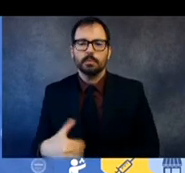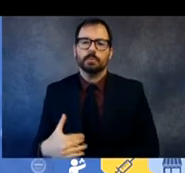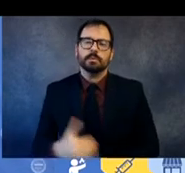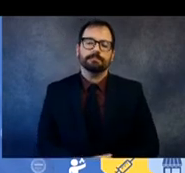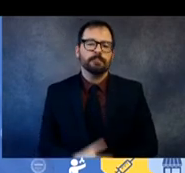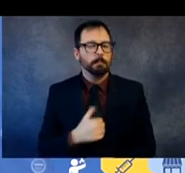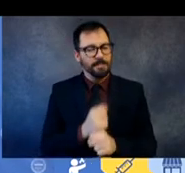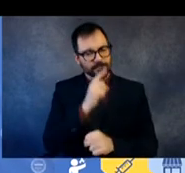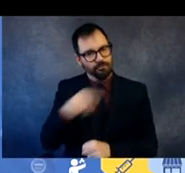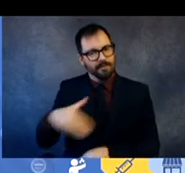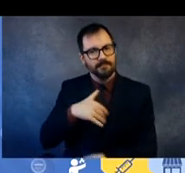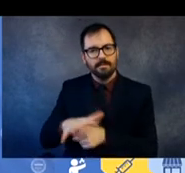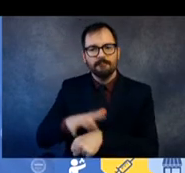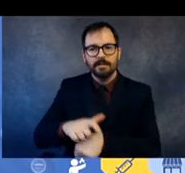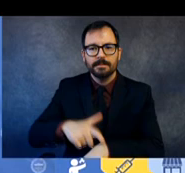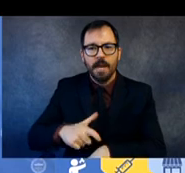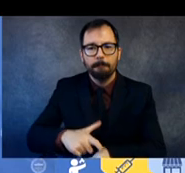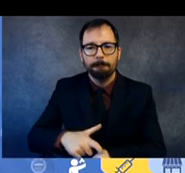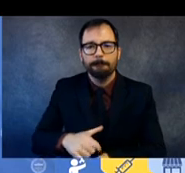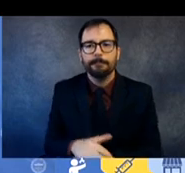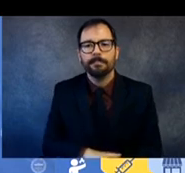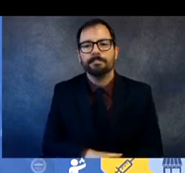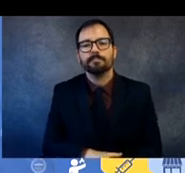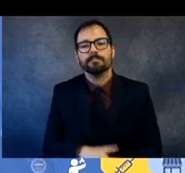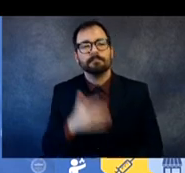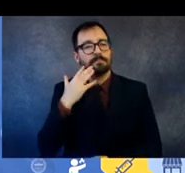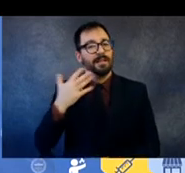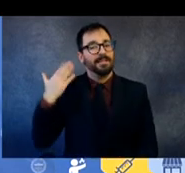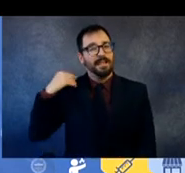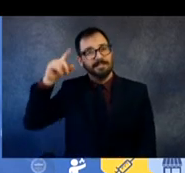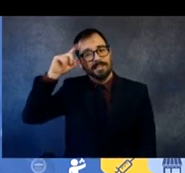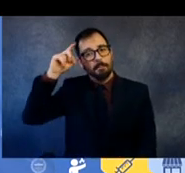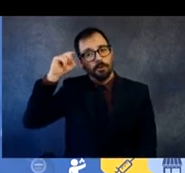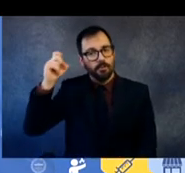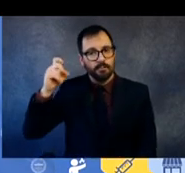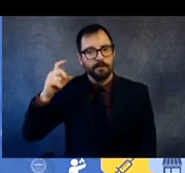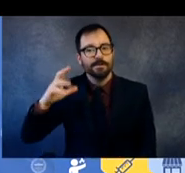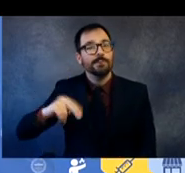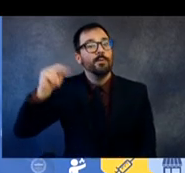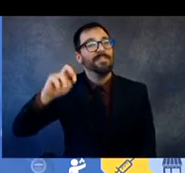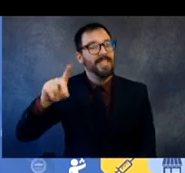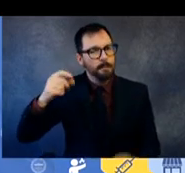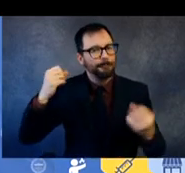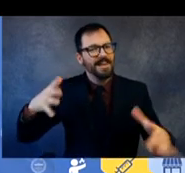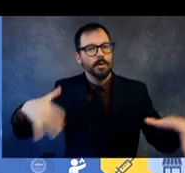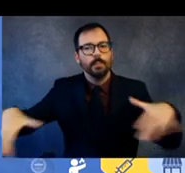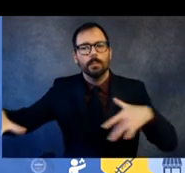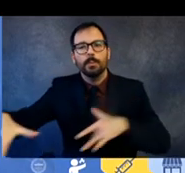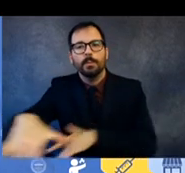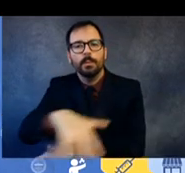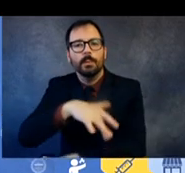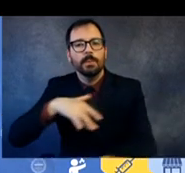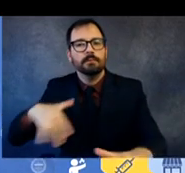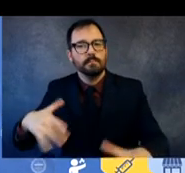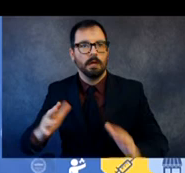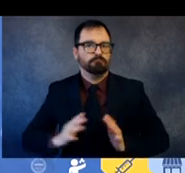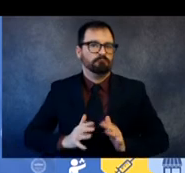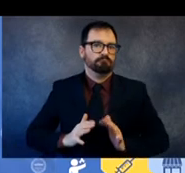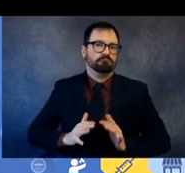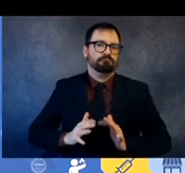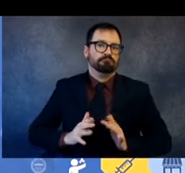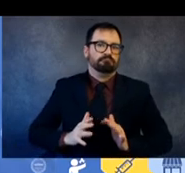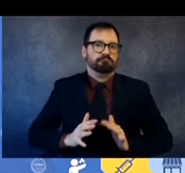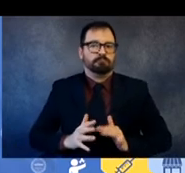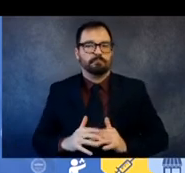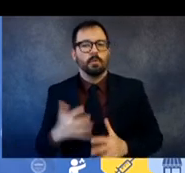last summer, there was a lot of spaces in the North End where folks were able to do that, which was amazing. We just want to make sure that folks have enough time to be able